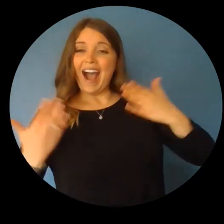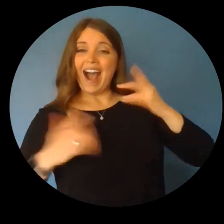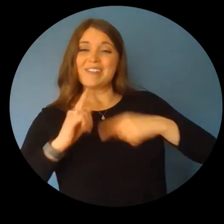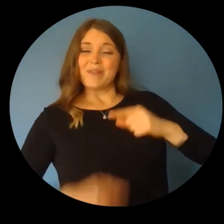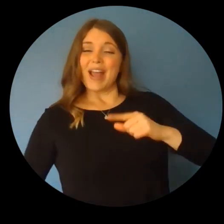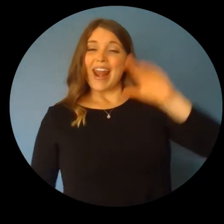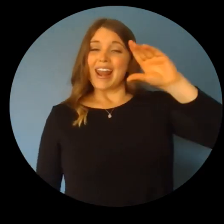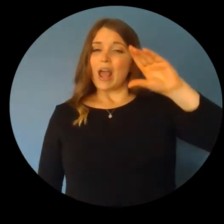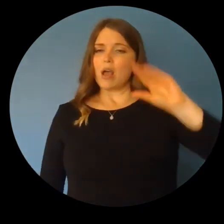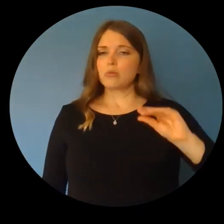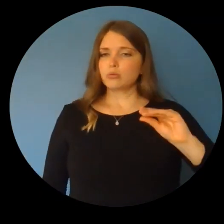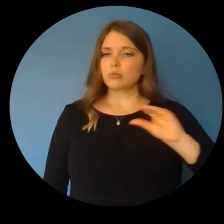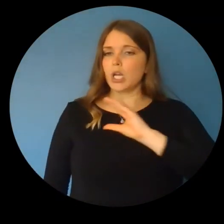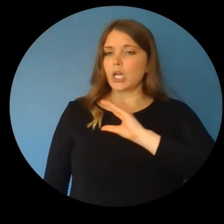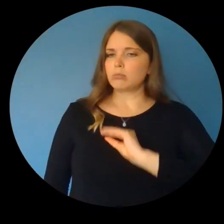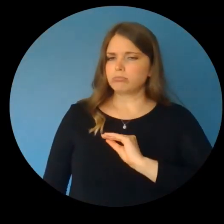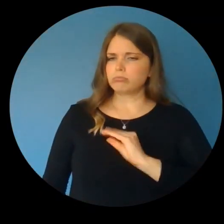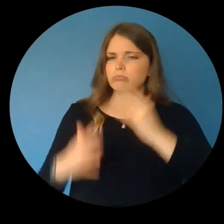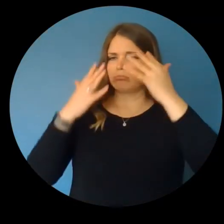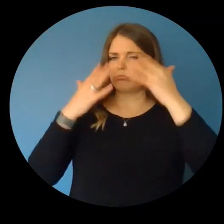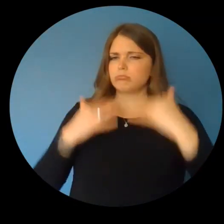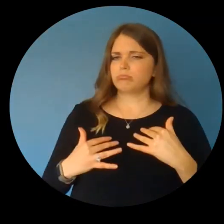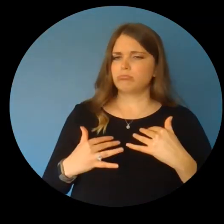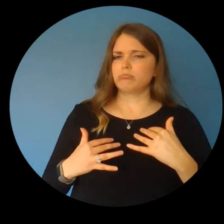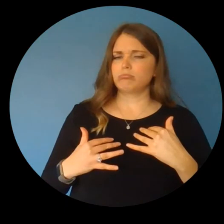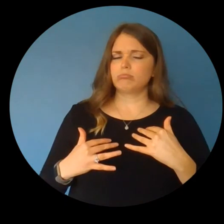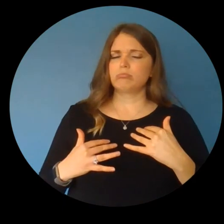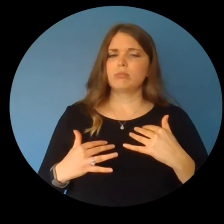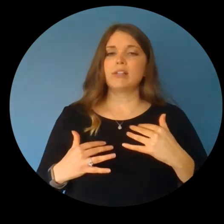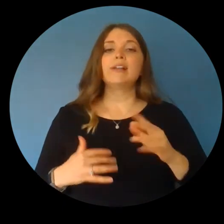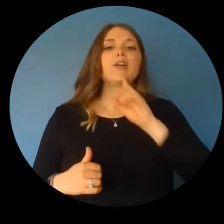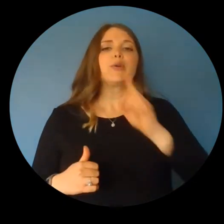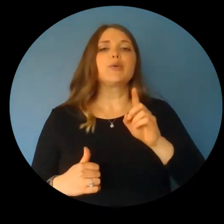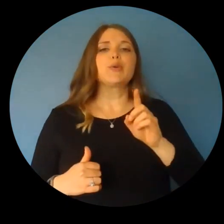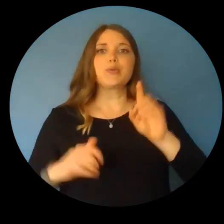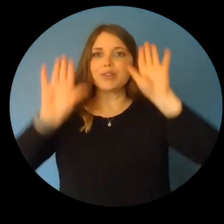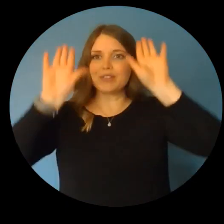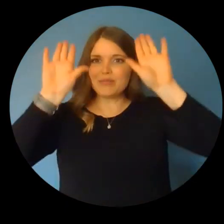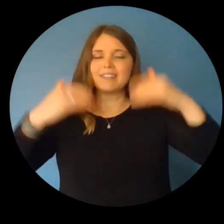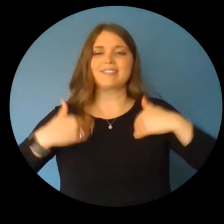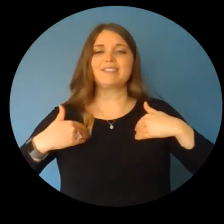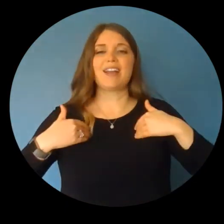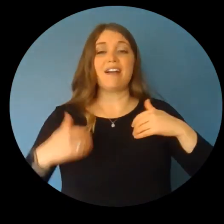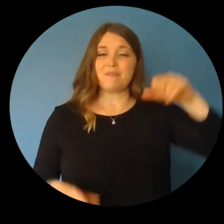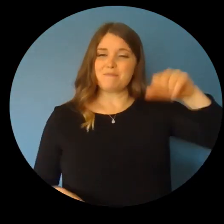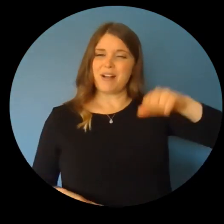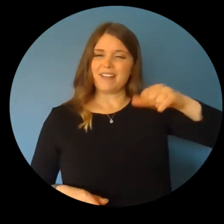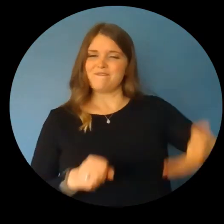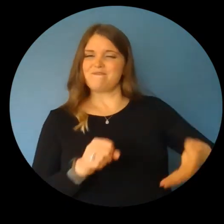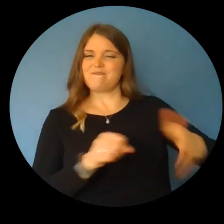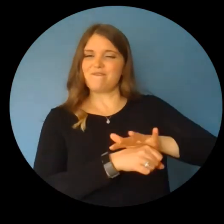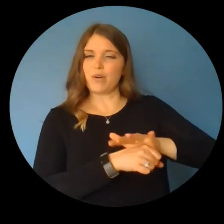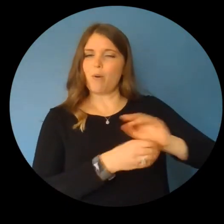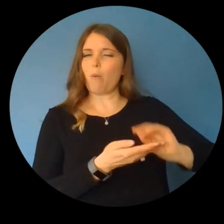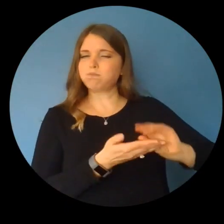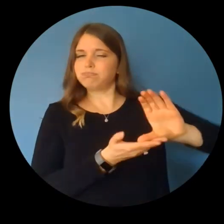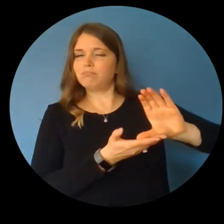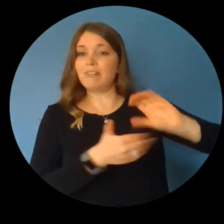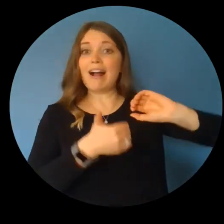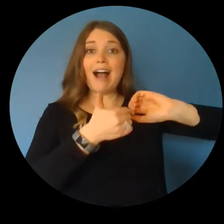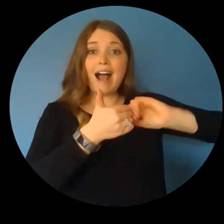their buckets are empty. It's great to have a full bucket, and this is how it